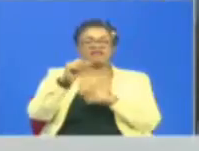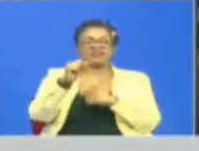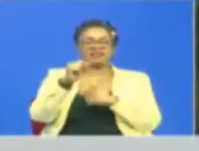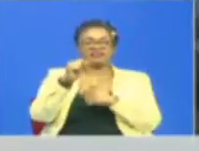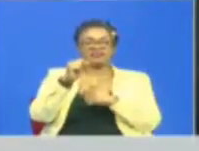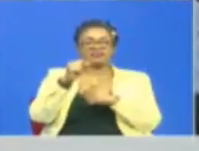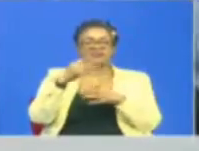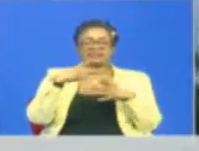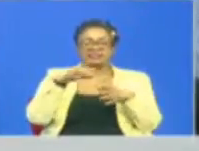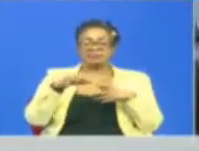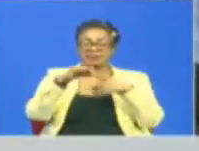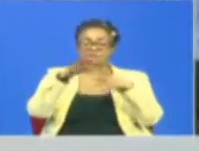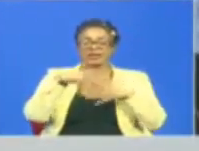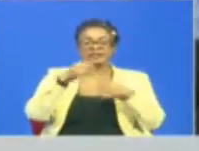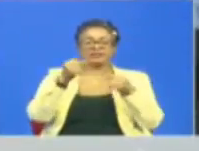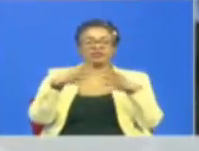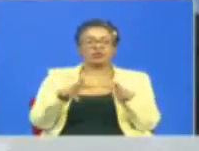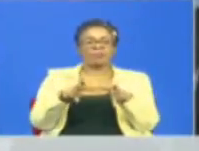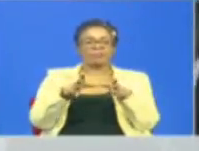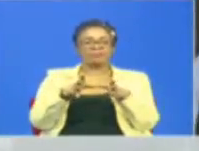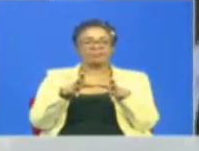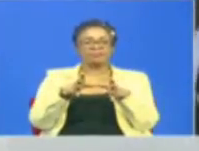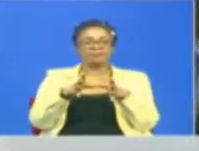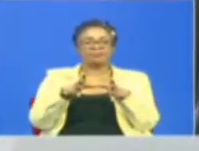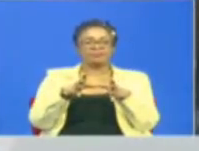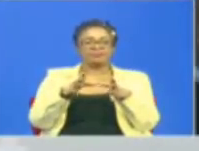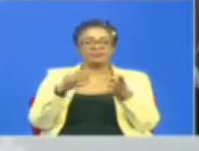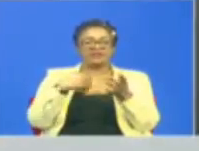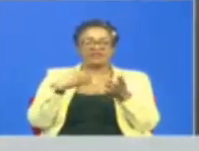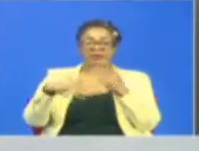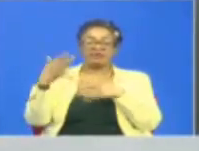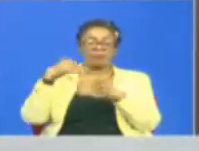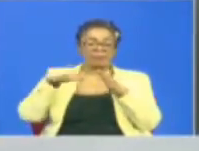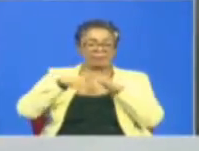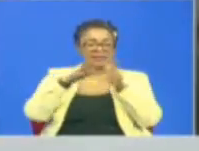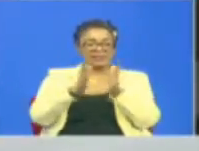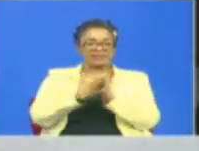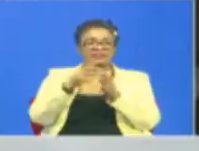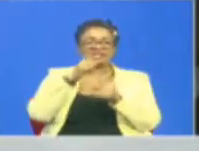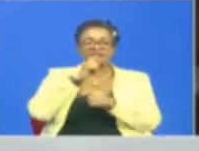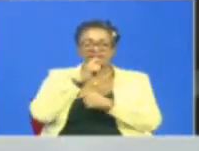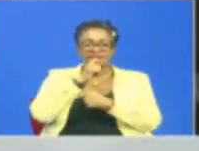interest groups: coaches, doctors, current and former players, and referees.